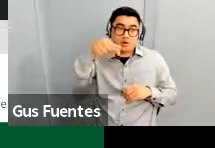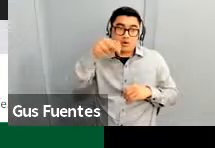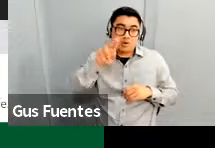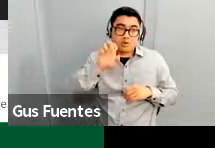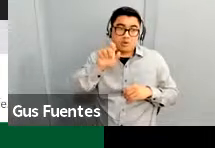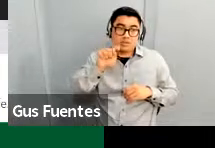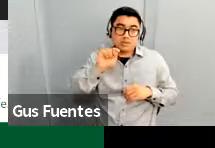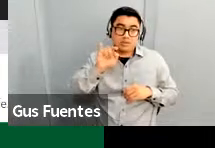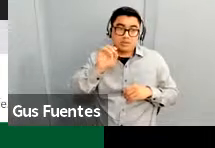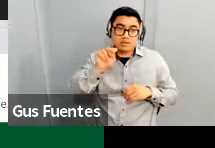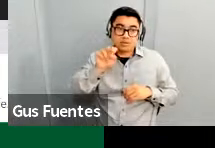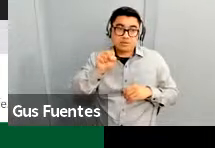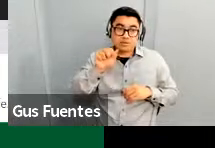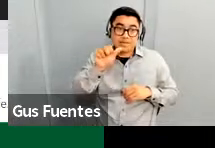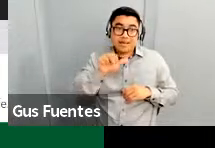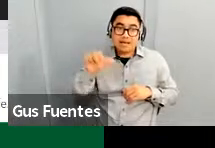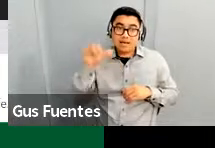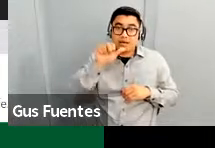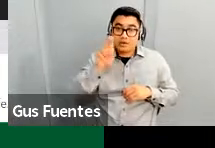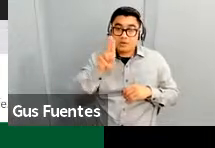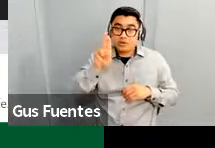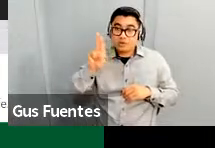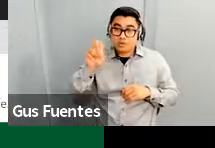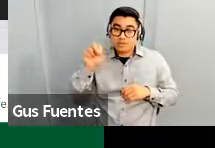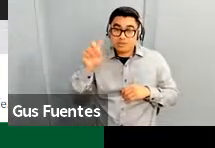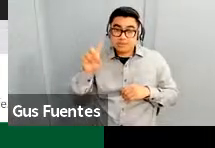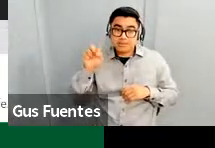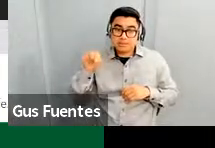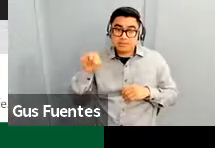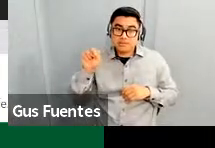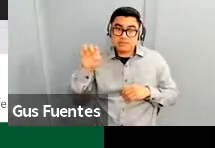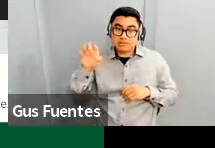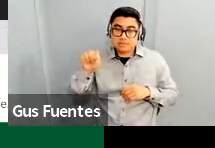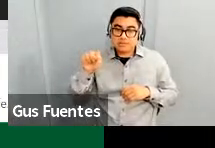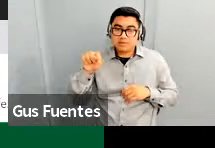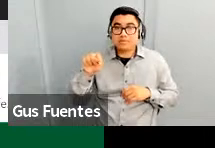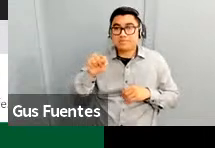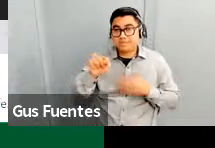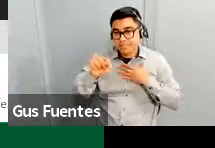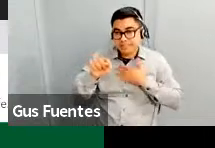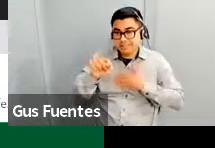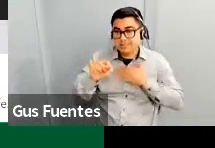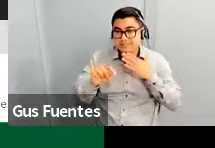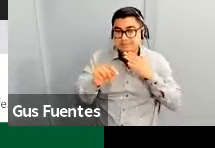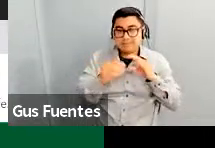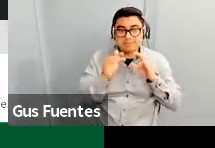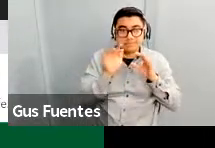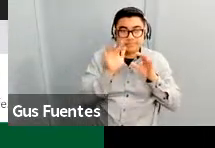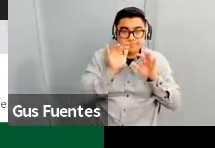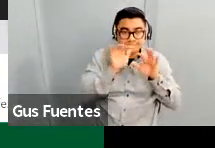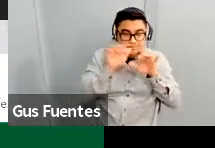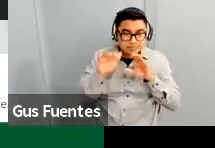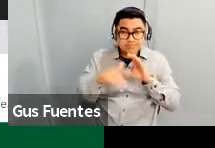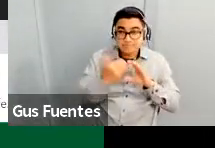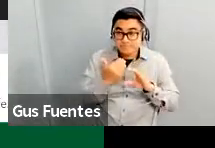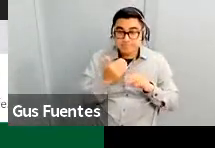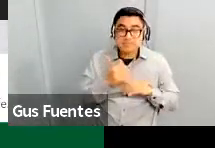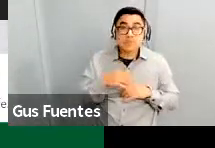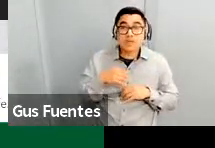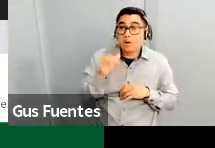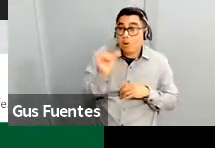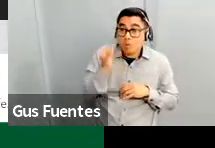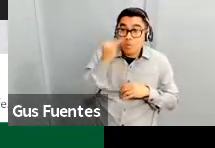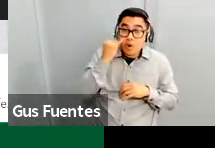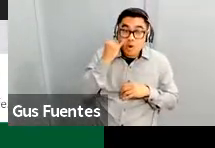townhallquestions@uusd.net. And then after tonight, if you've read the documents and you have more input for us,